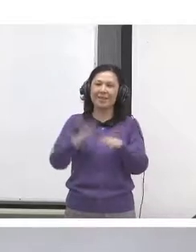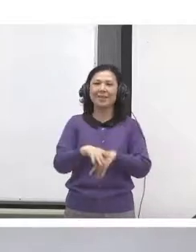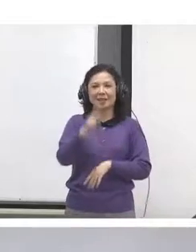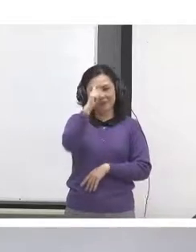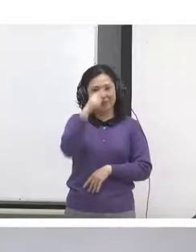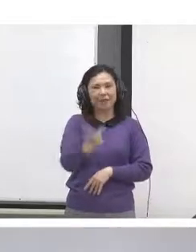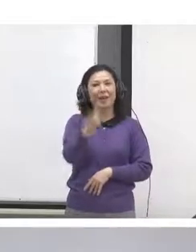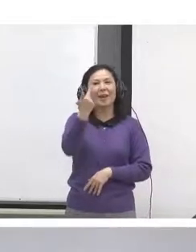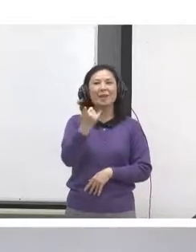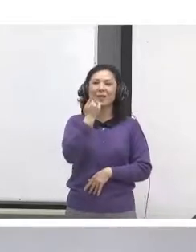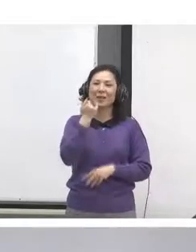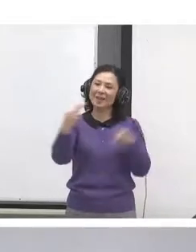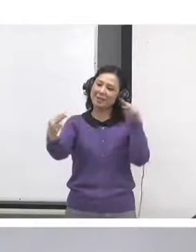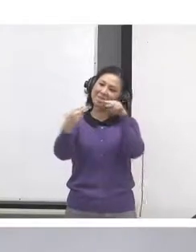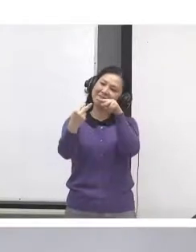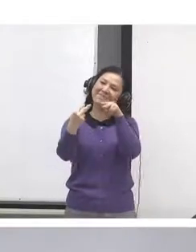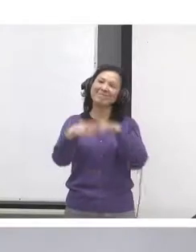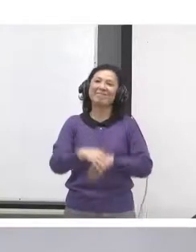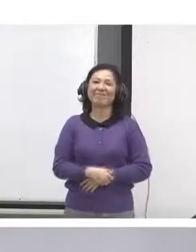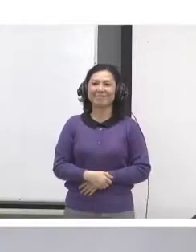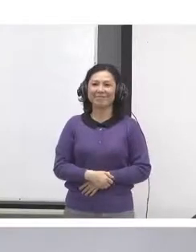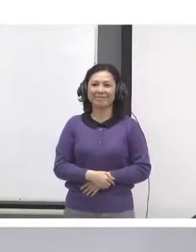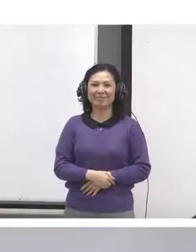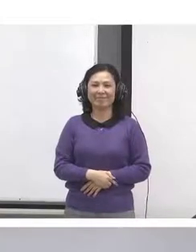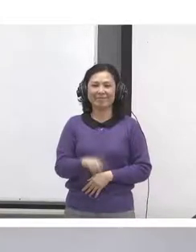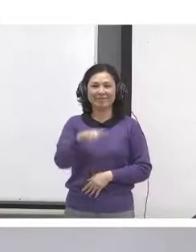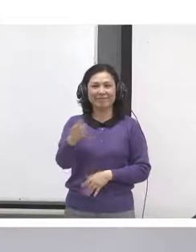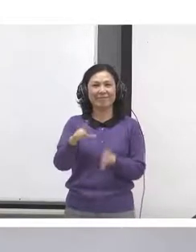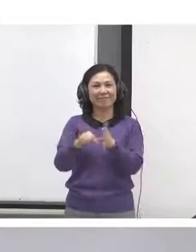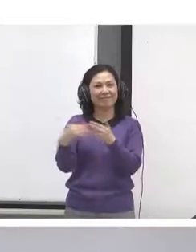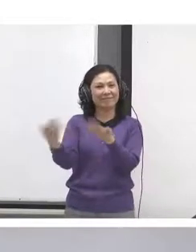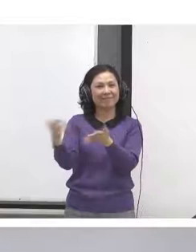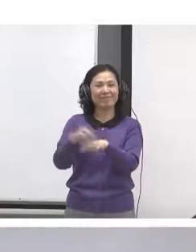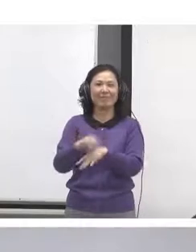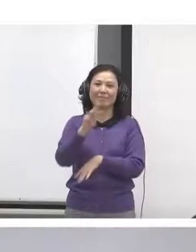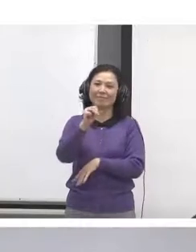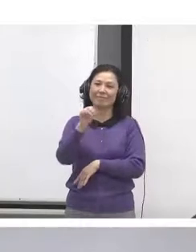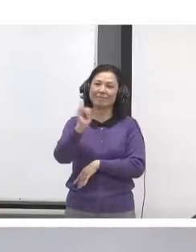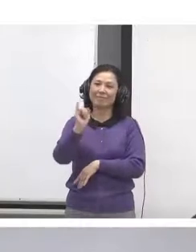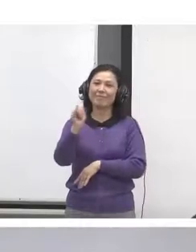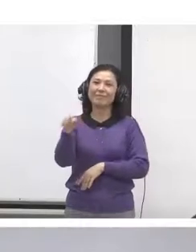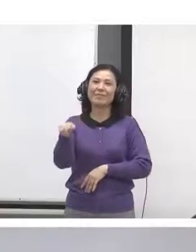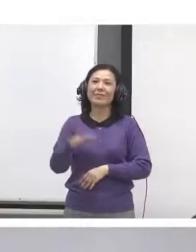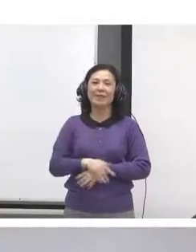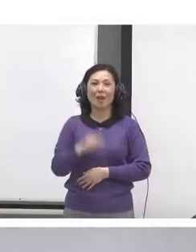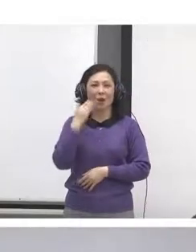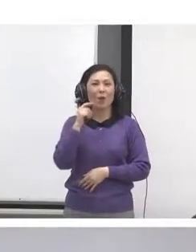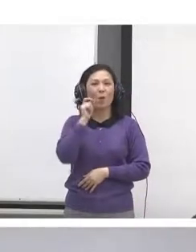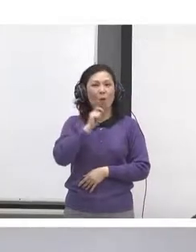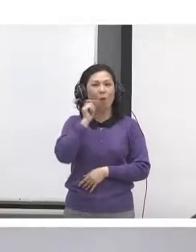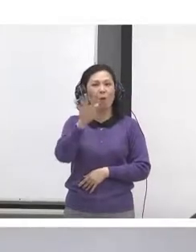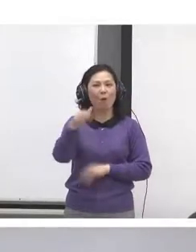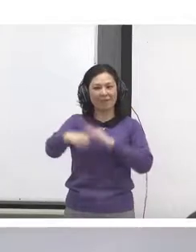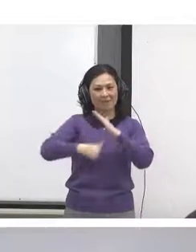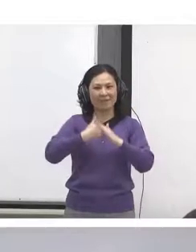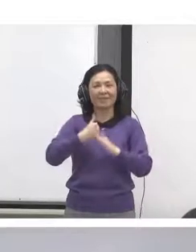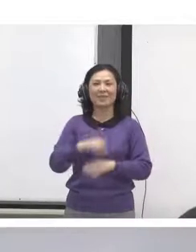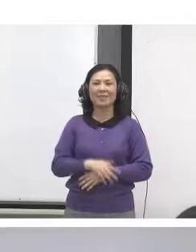let mommy or me to... So if you are interested in joining, please join the Slack of